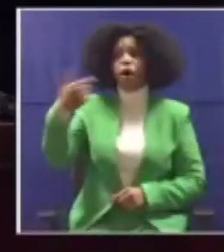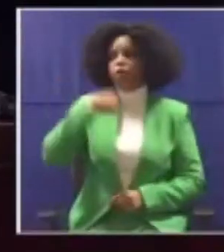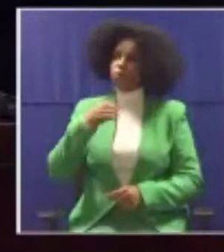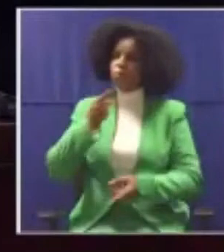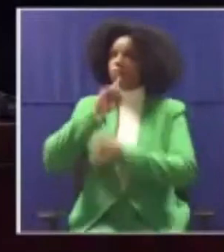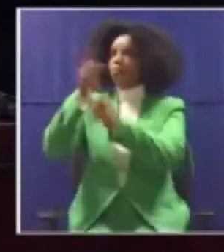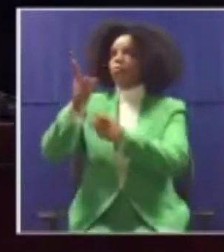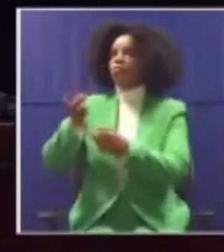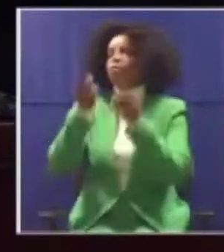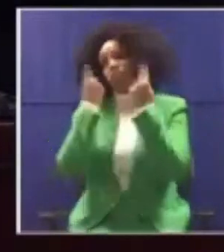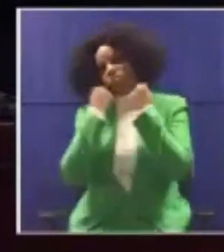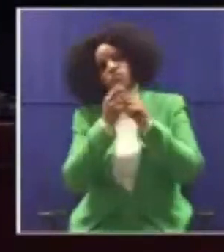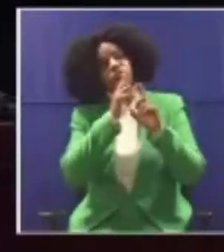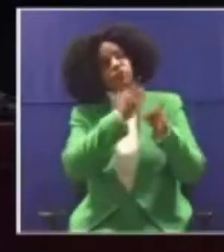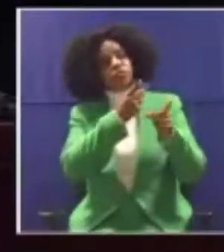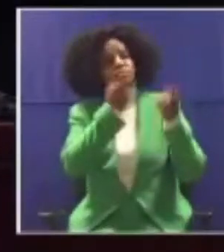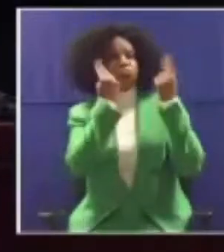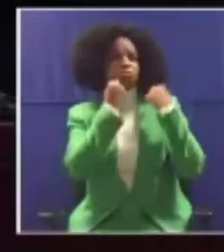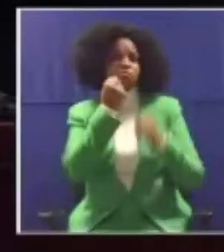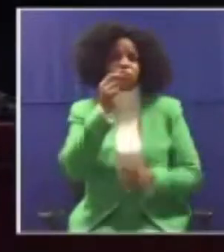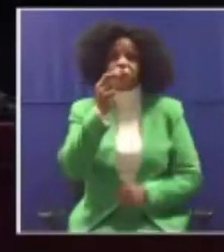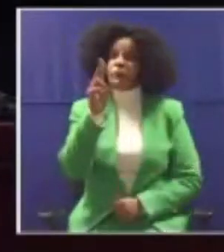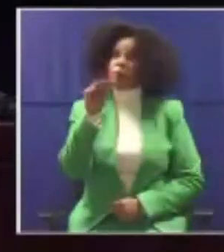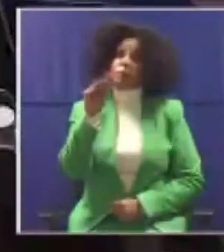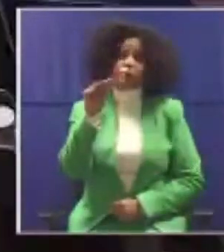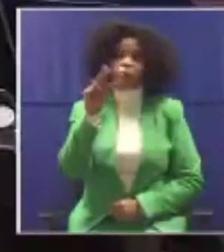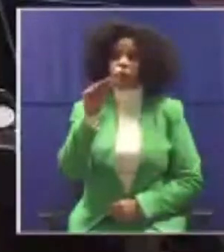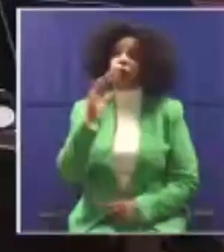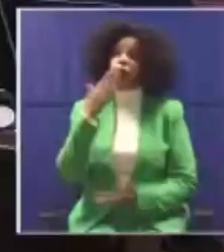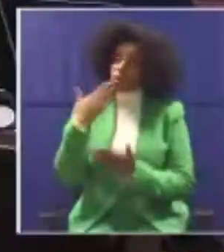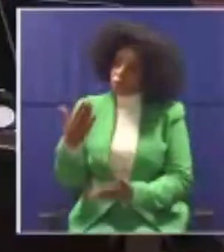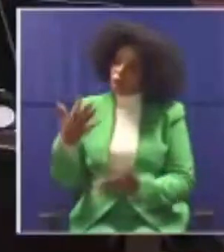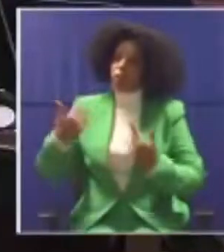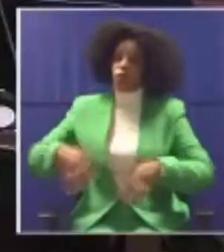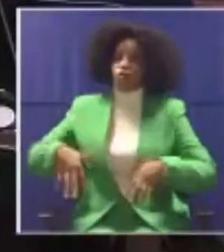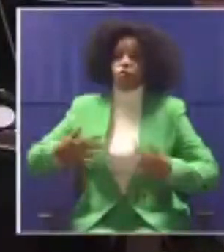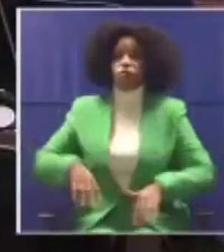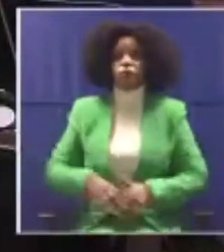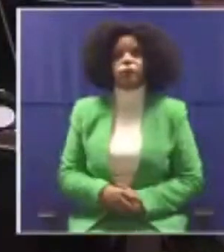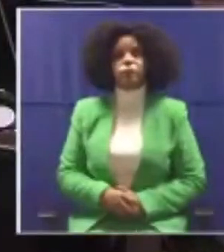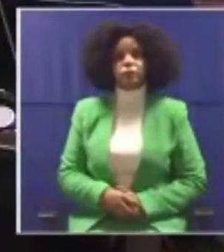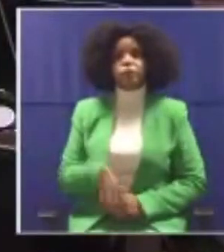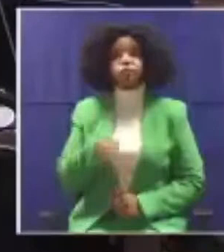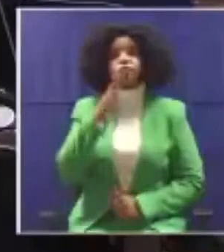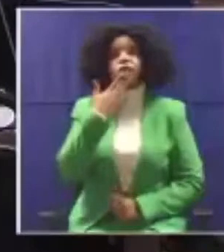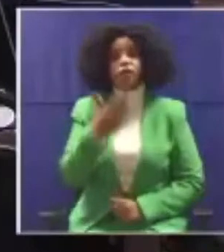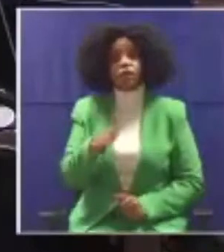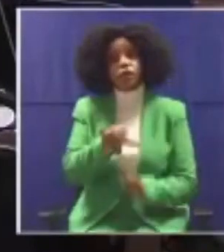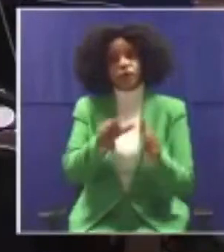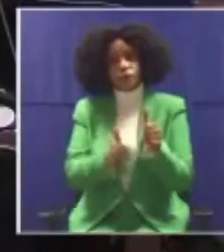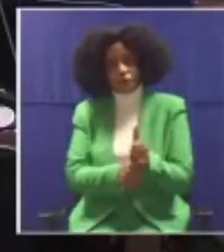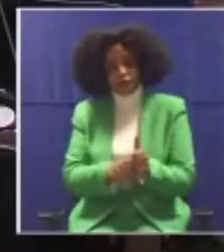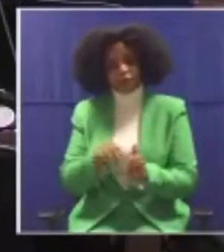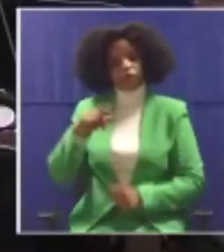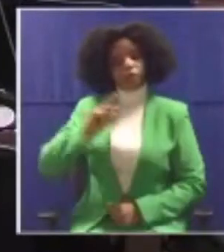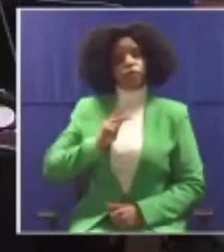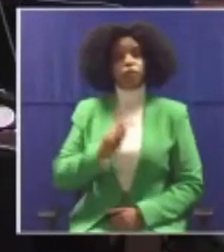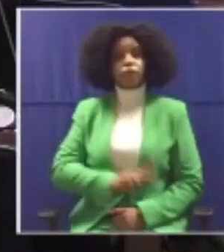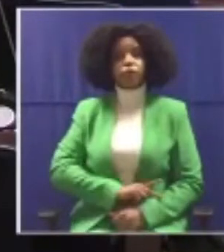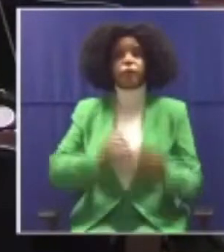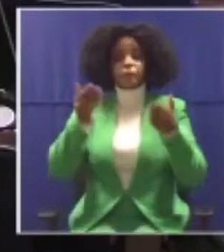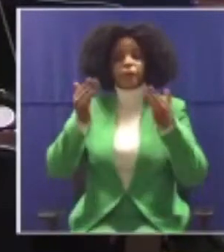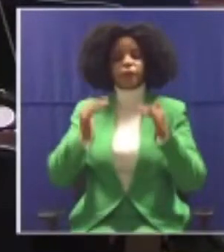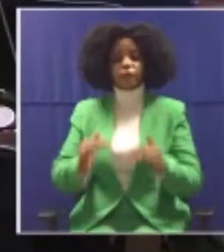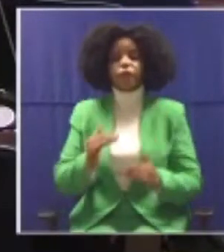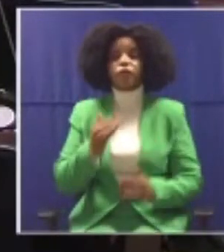everywhere. Thank you very much. Thank you, Honorable Deputy President. The third supplementary question will be asked by the Honorable Paul.